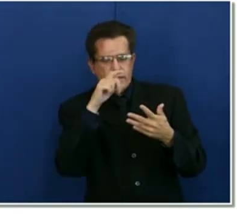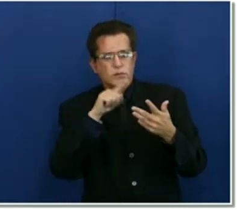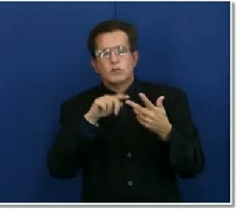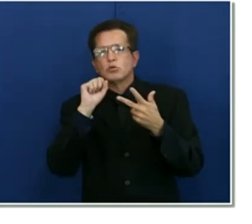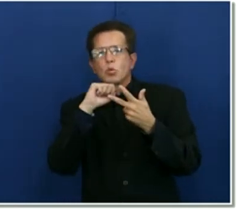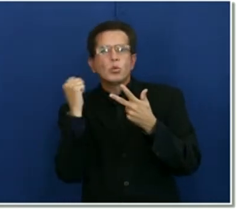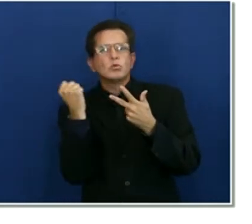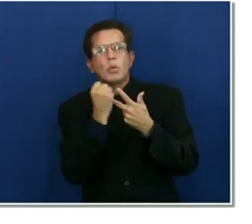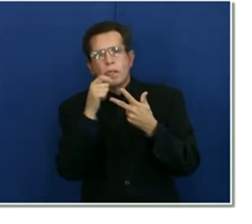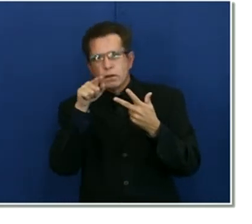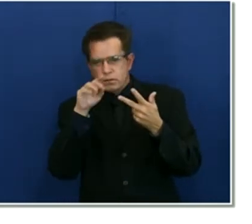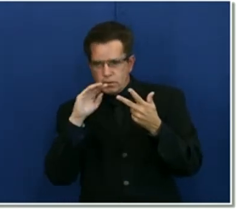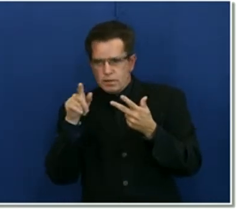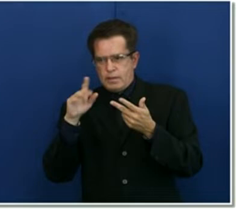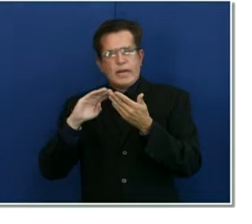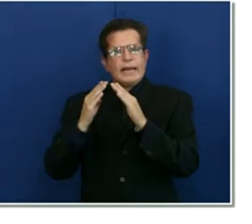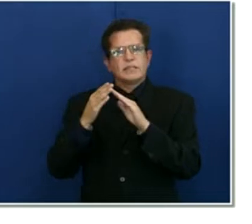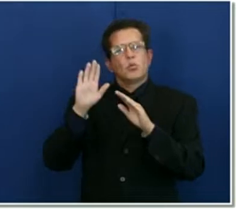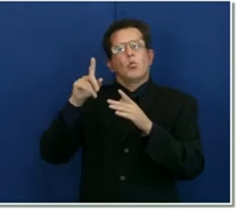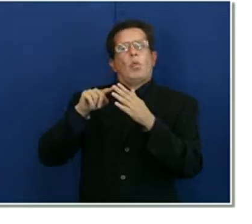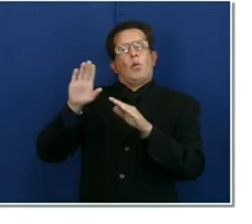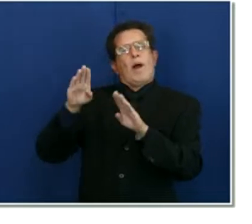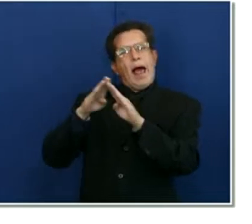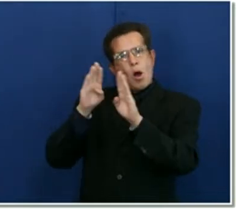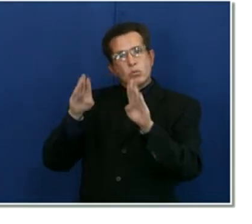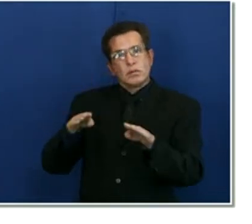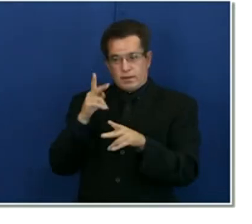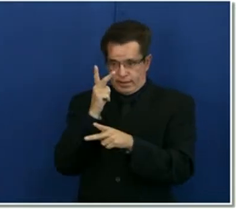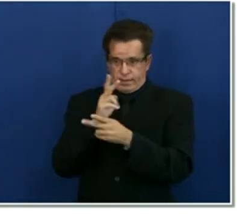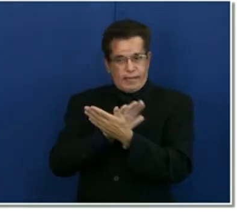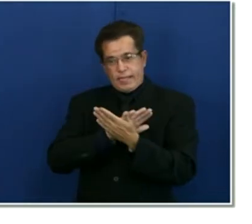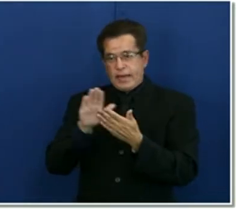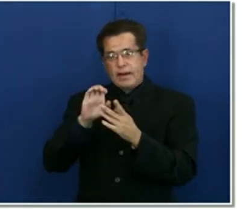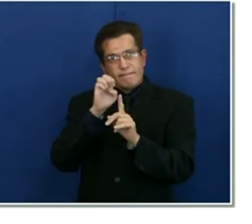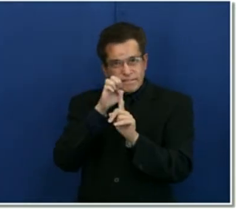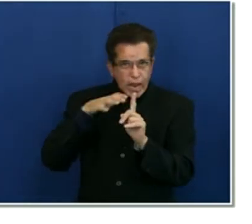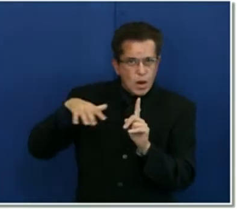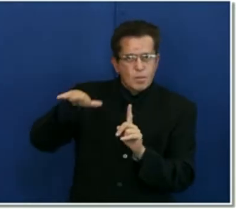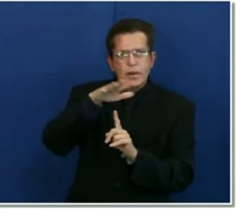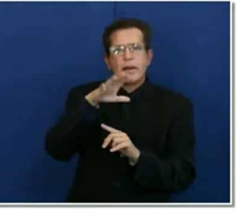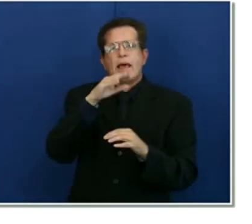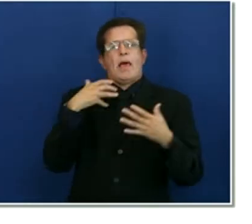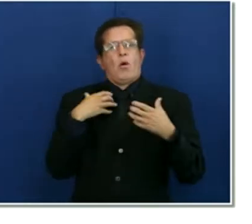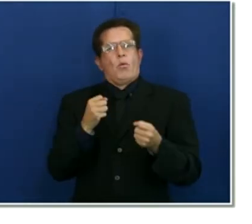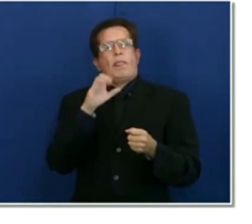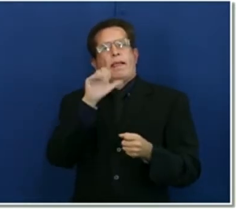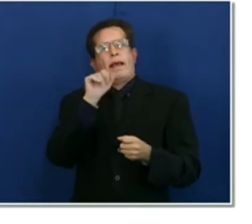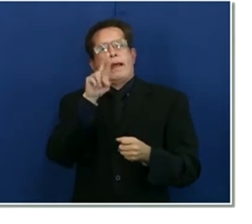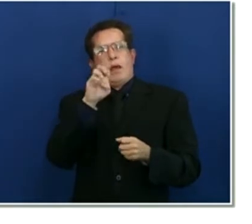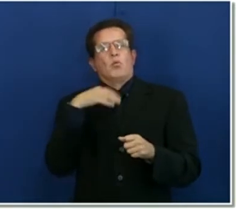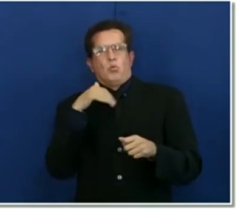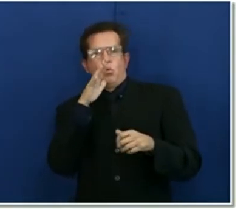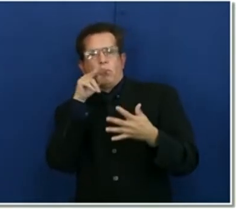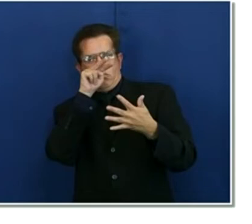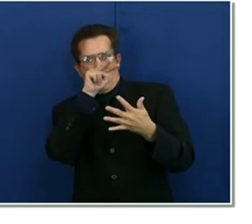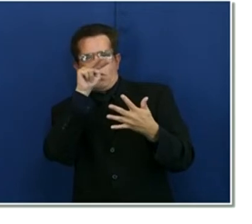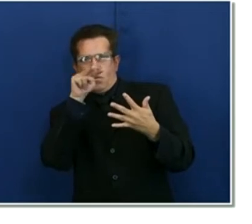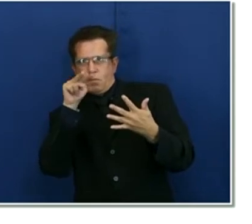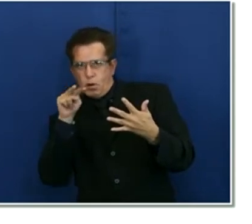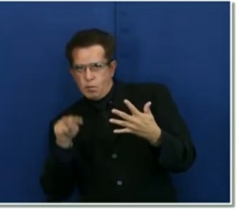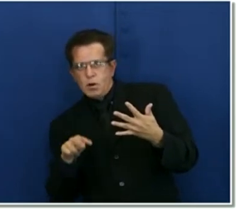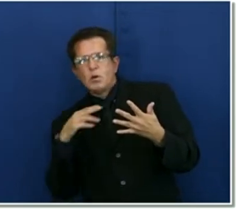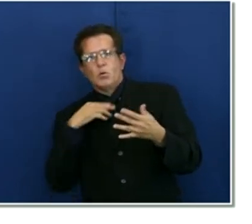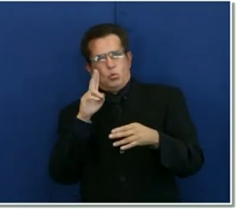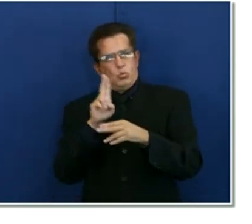social conditions, neighborhood conditions, housing, clean environment, and health care. As seen on the next slide in the map, using